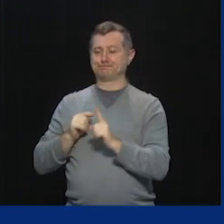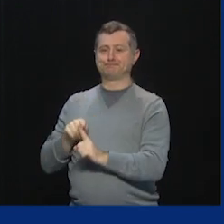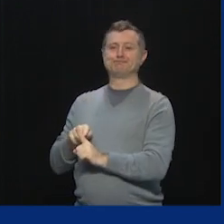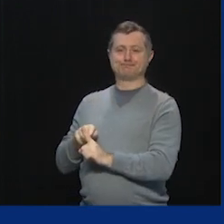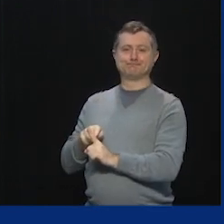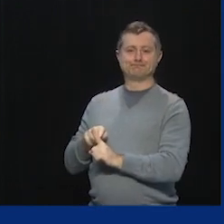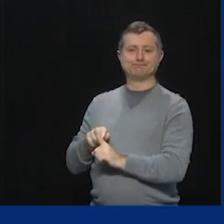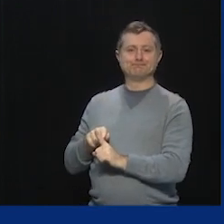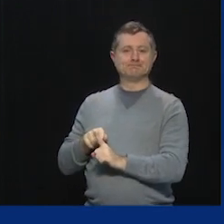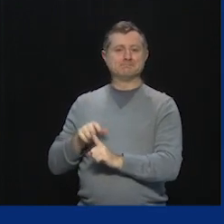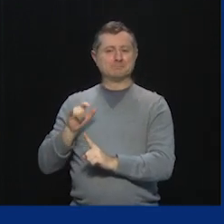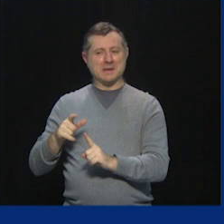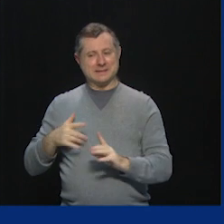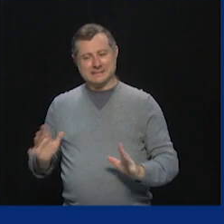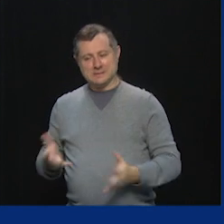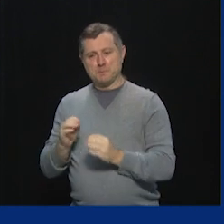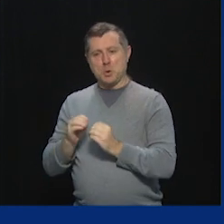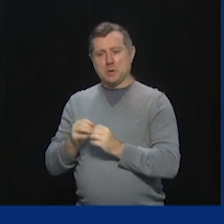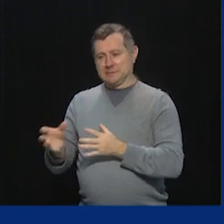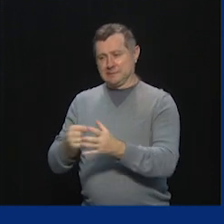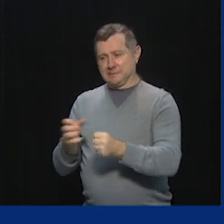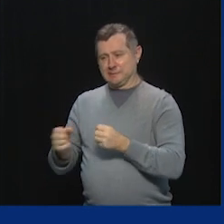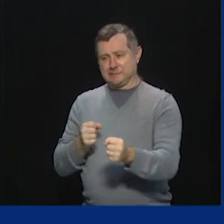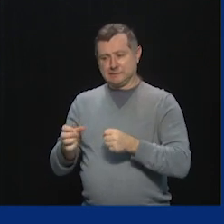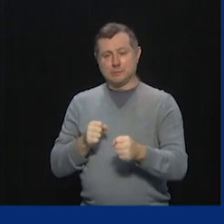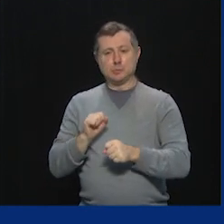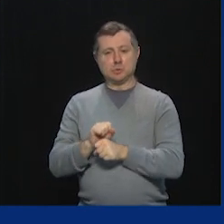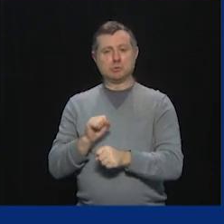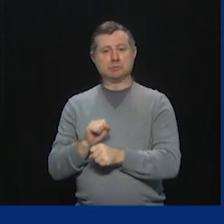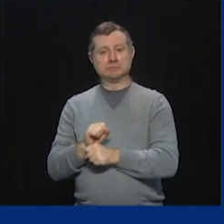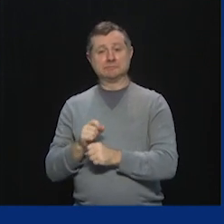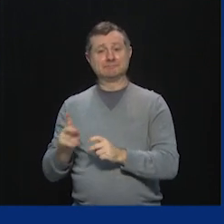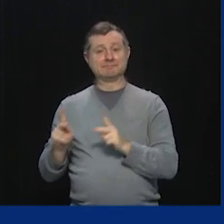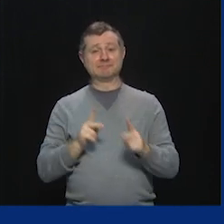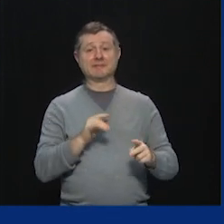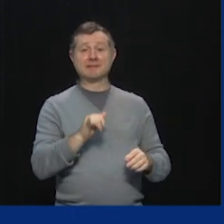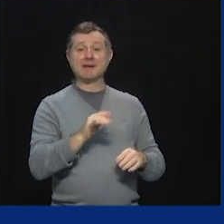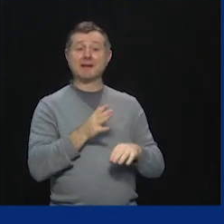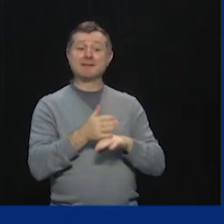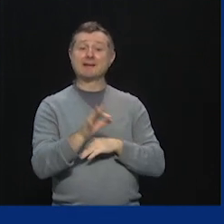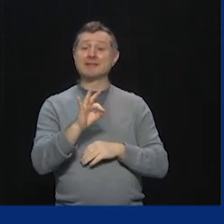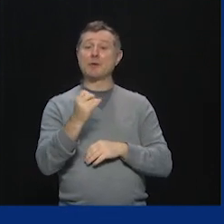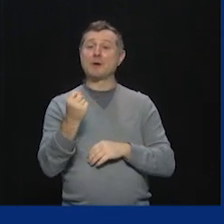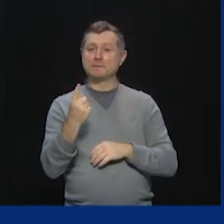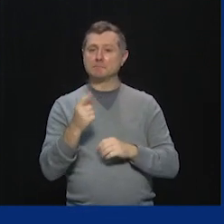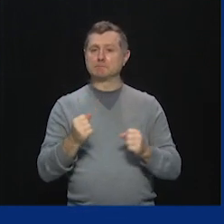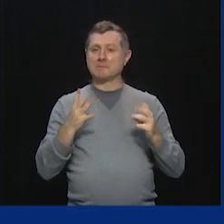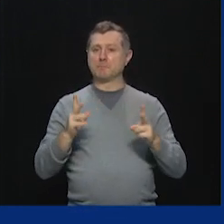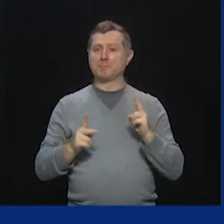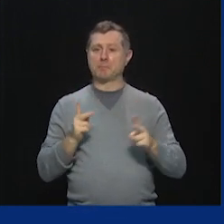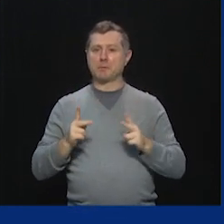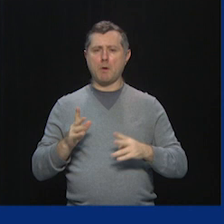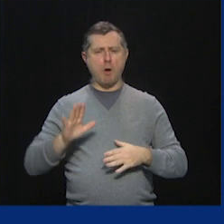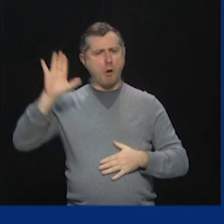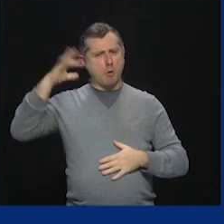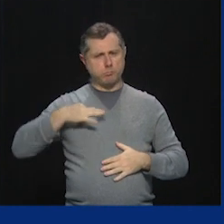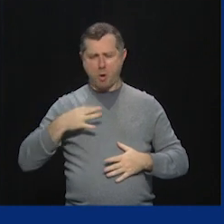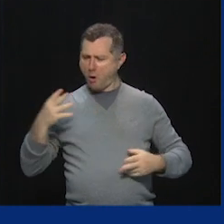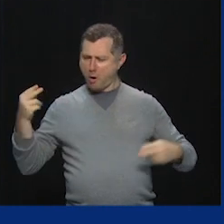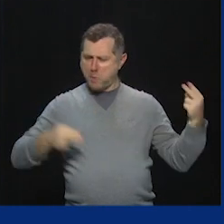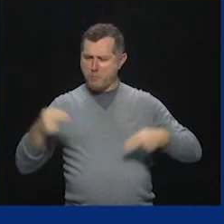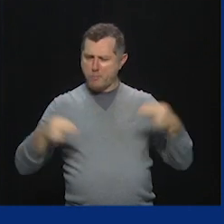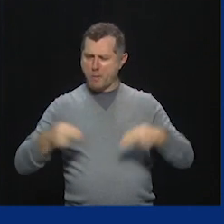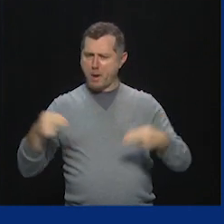we can to encourage people. And I think just like after 9/11, so many people signed up to go into the military and go into become